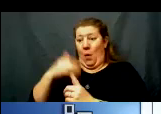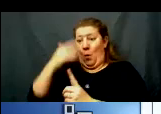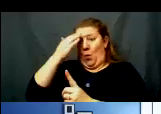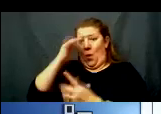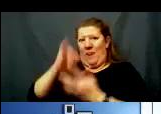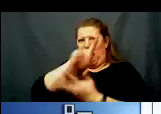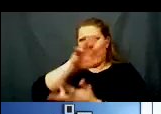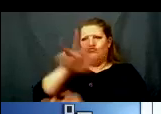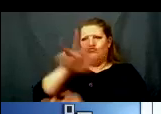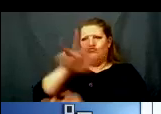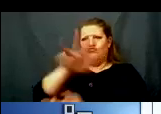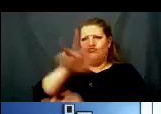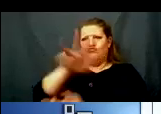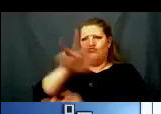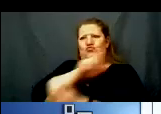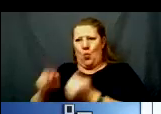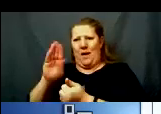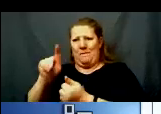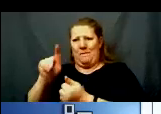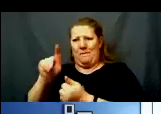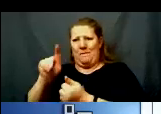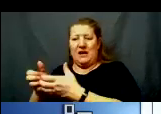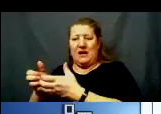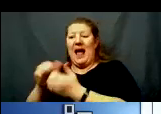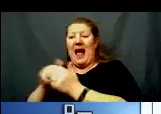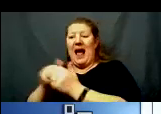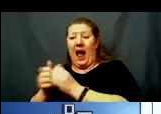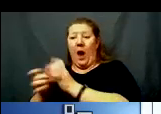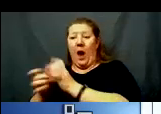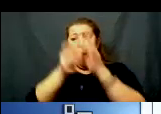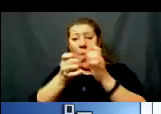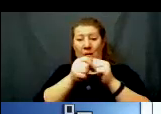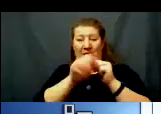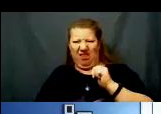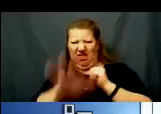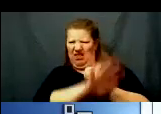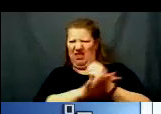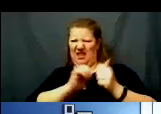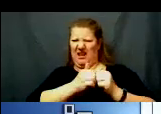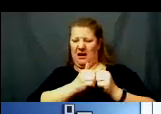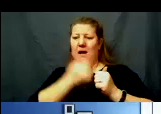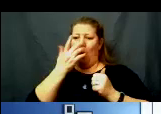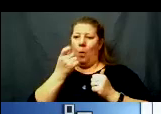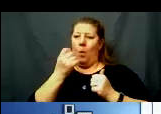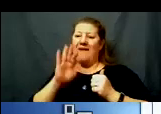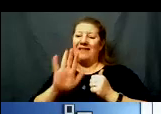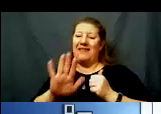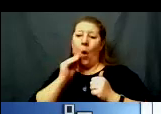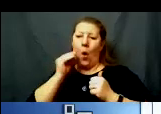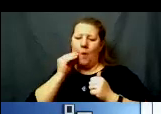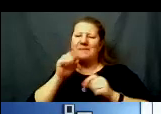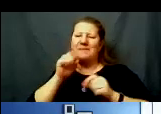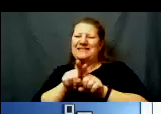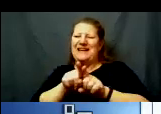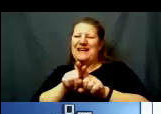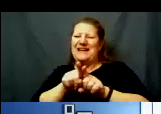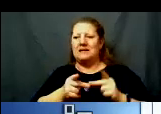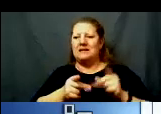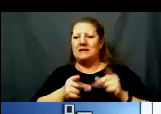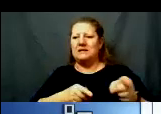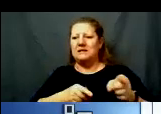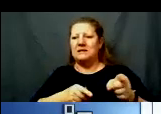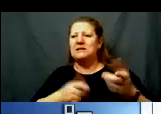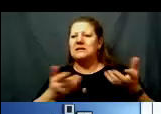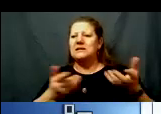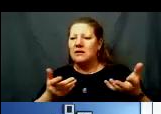is relevant to this case because one of their habitats is right there on this site of the prison. So what we saw